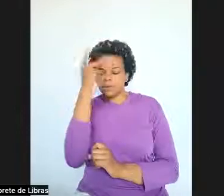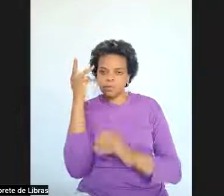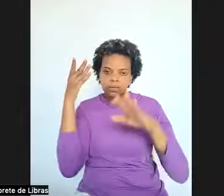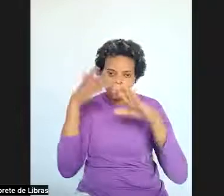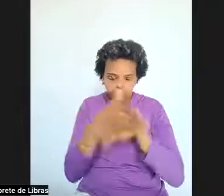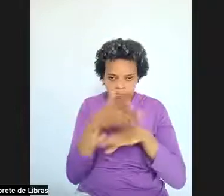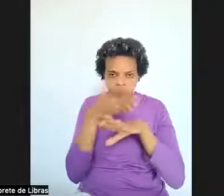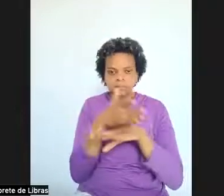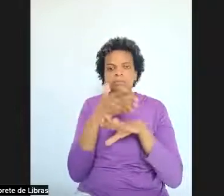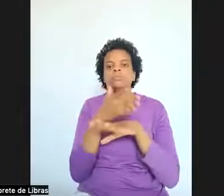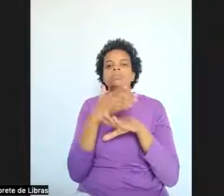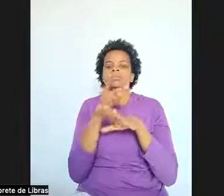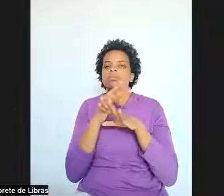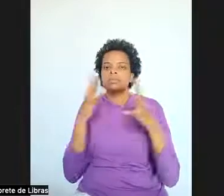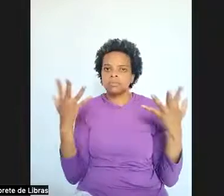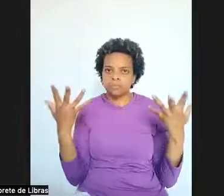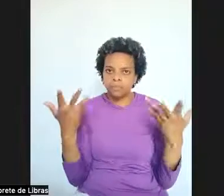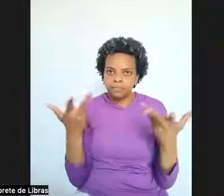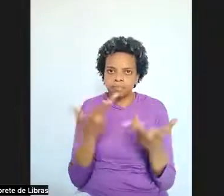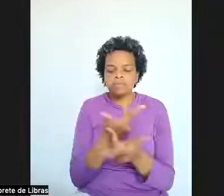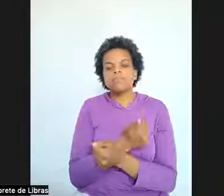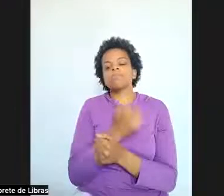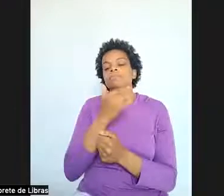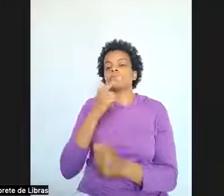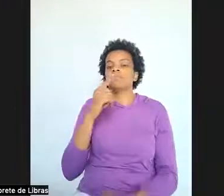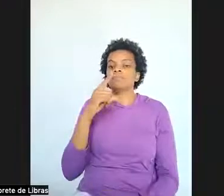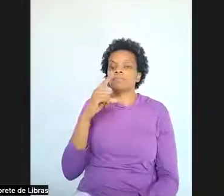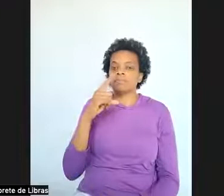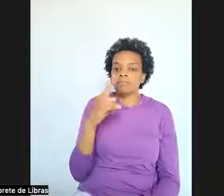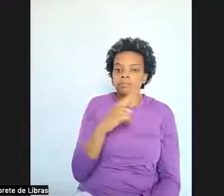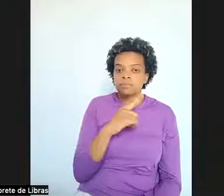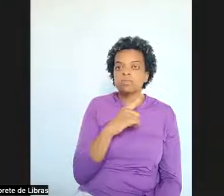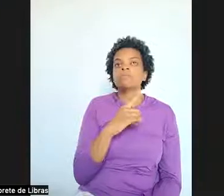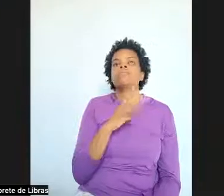awareness action, and it's great for everyone that's participating because